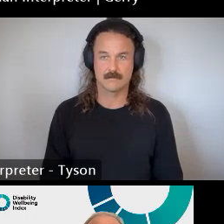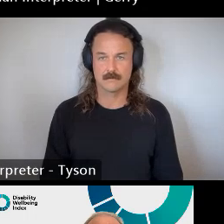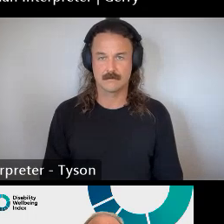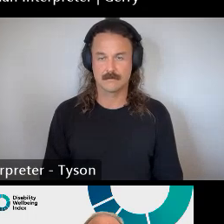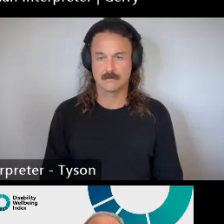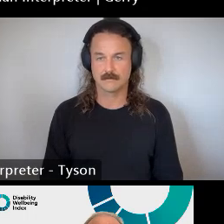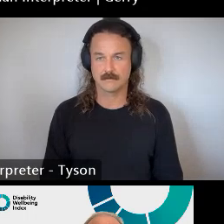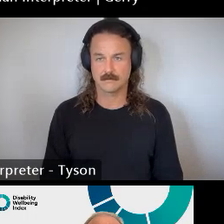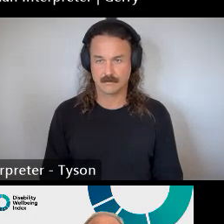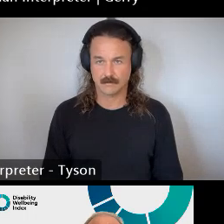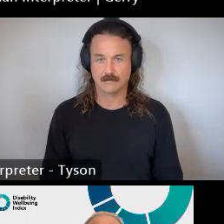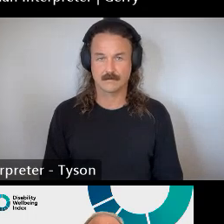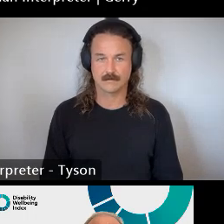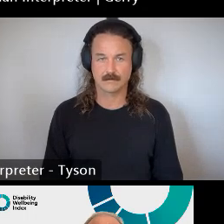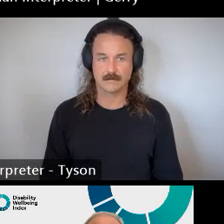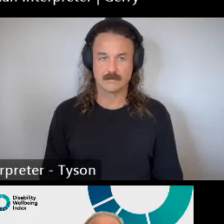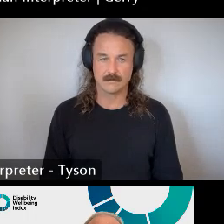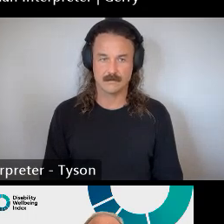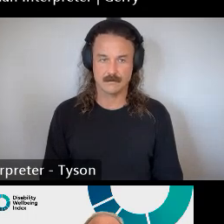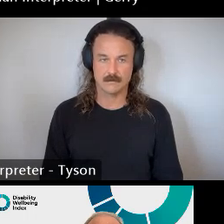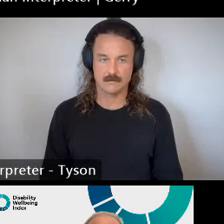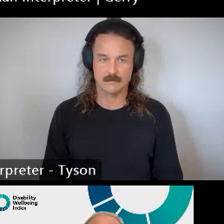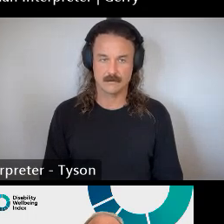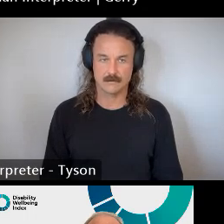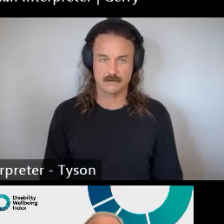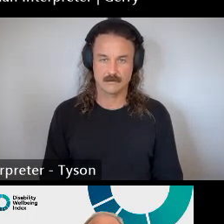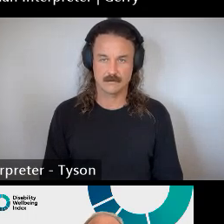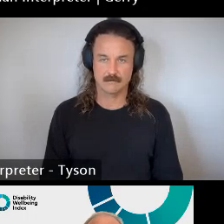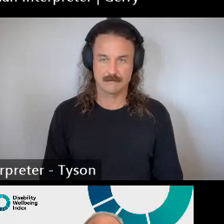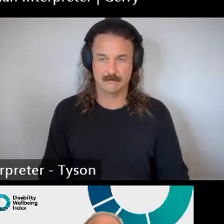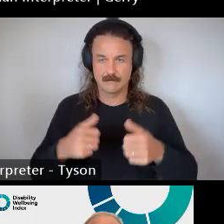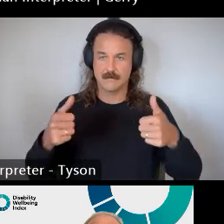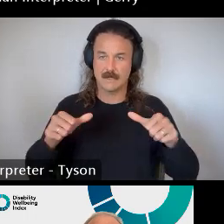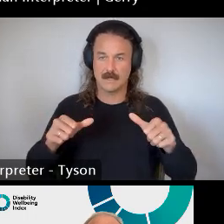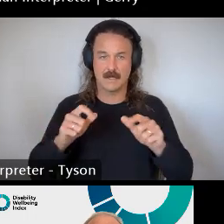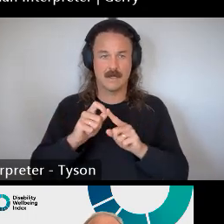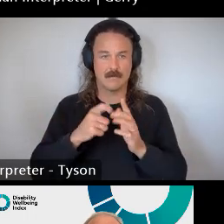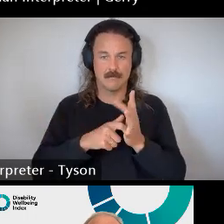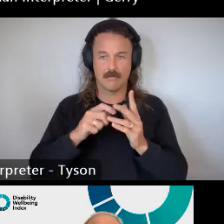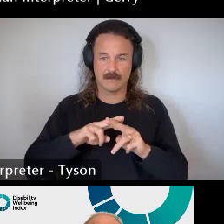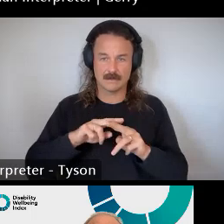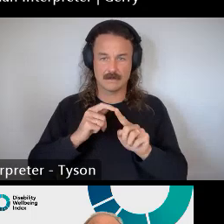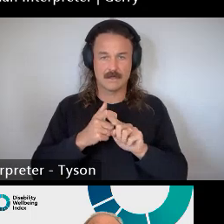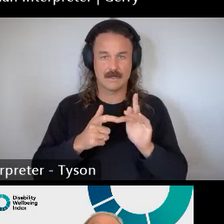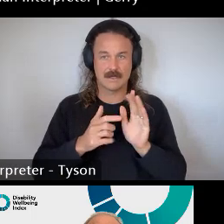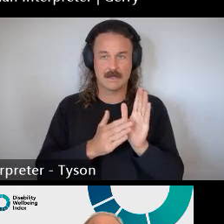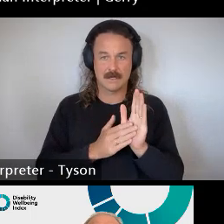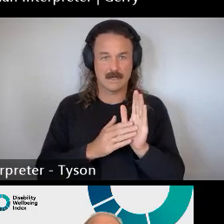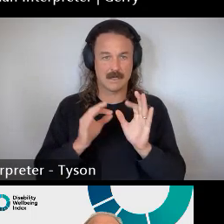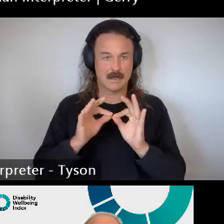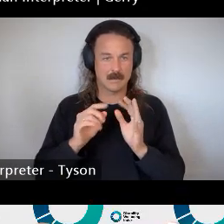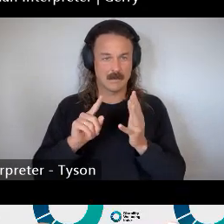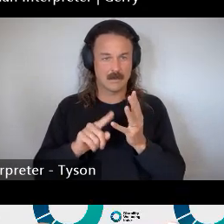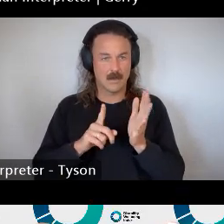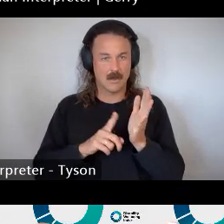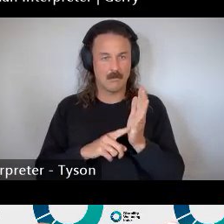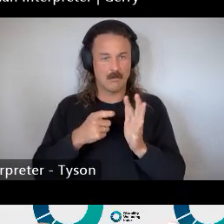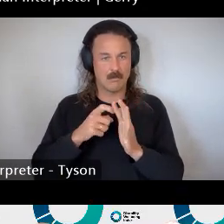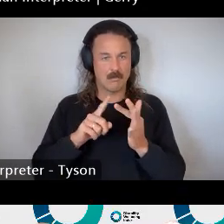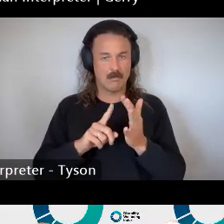So next we've got Associate Professor Kim Buckley, who is co-head of the